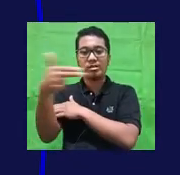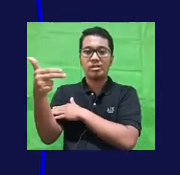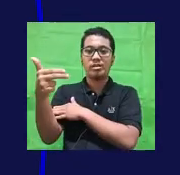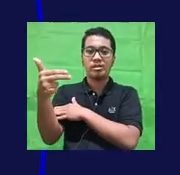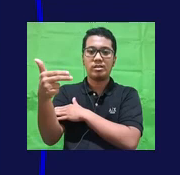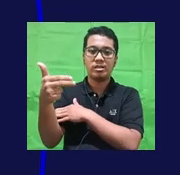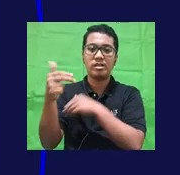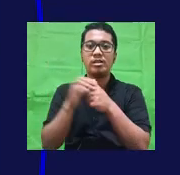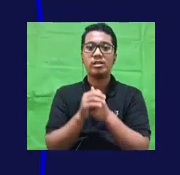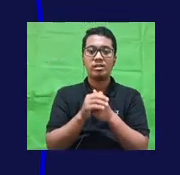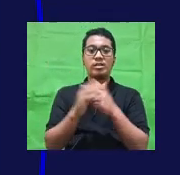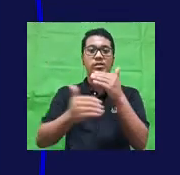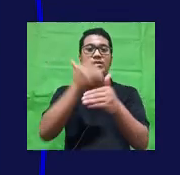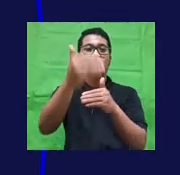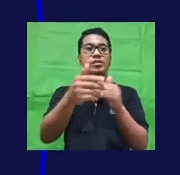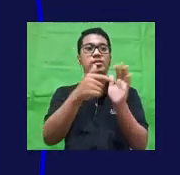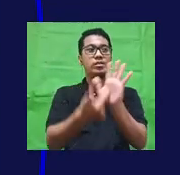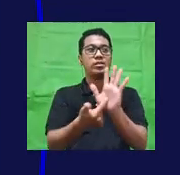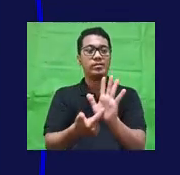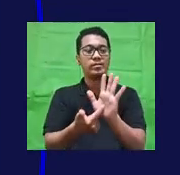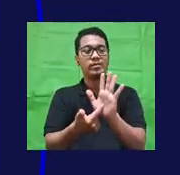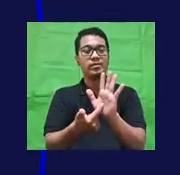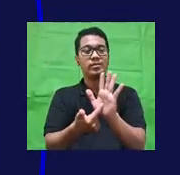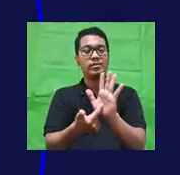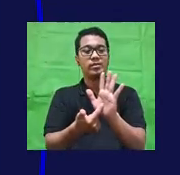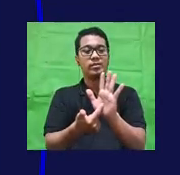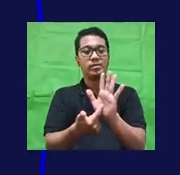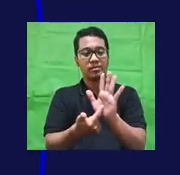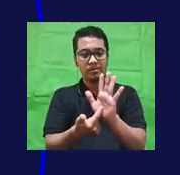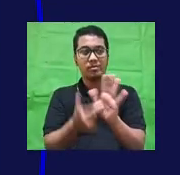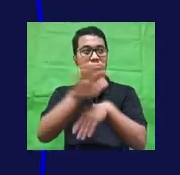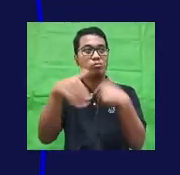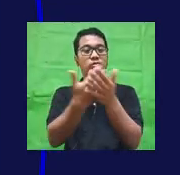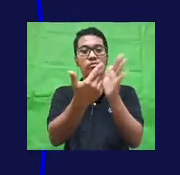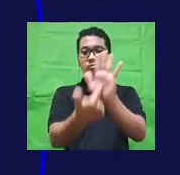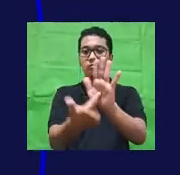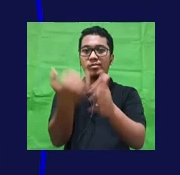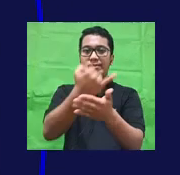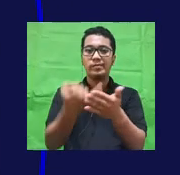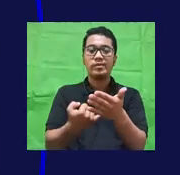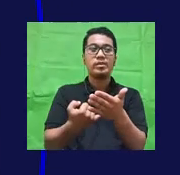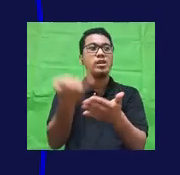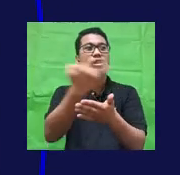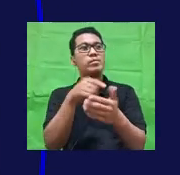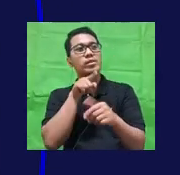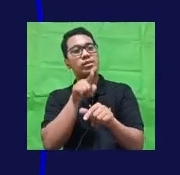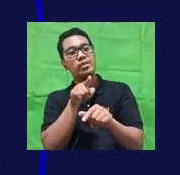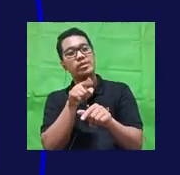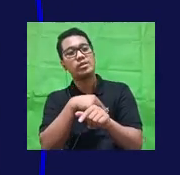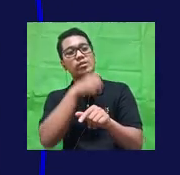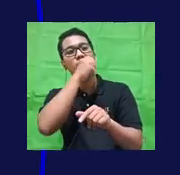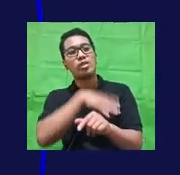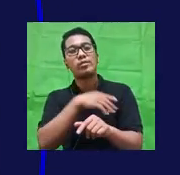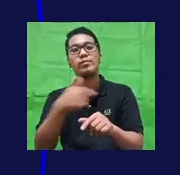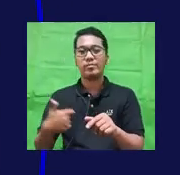of the old image. This image is the image of my grandparents right there when they